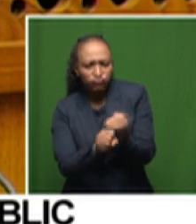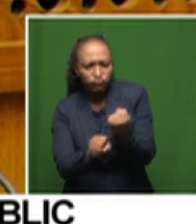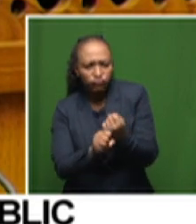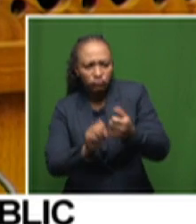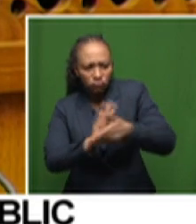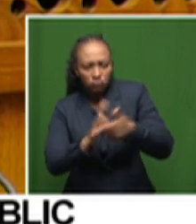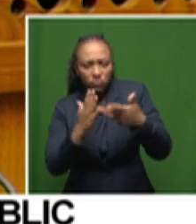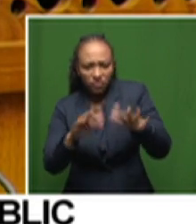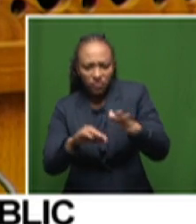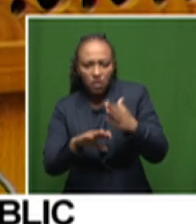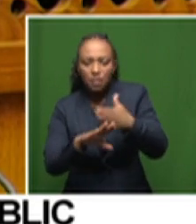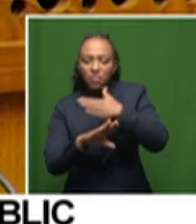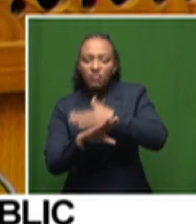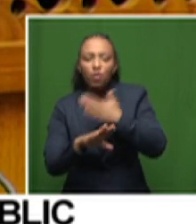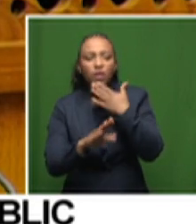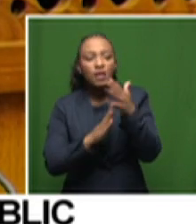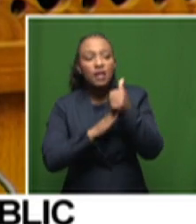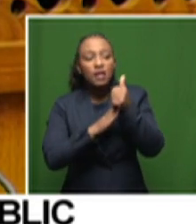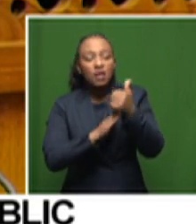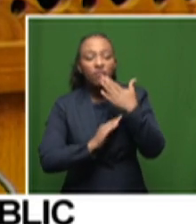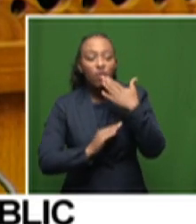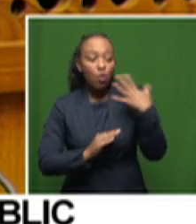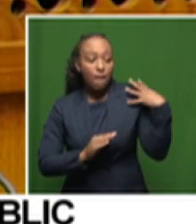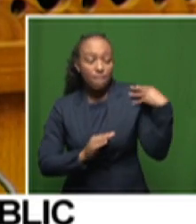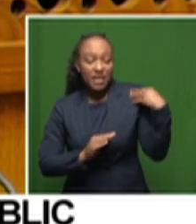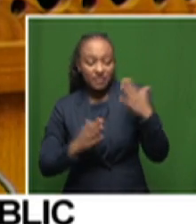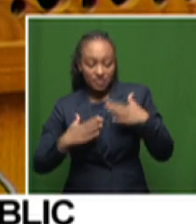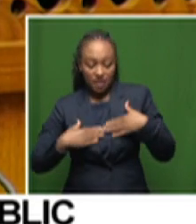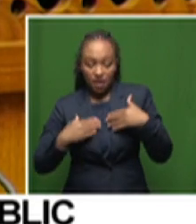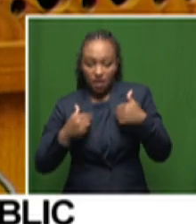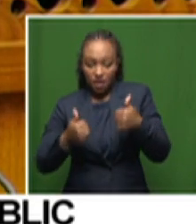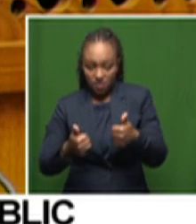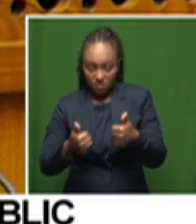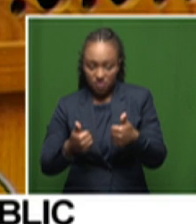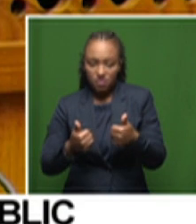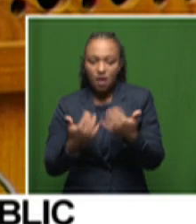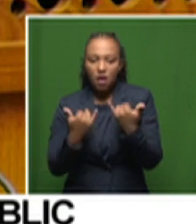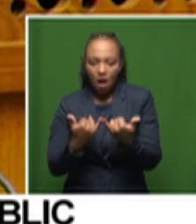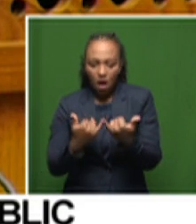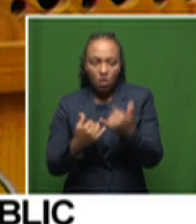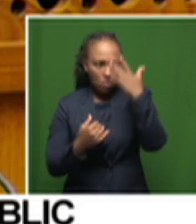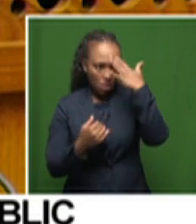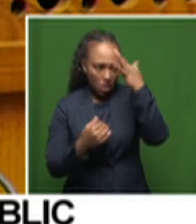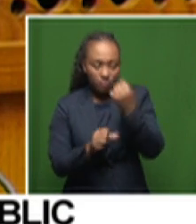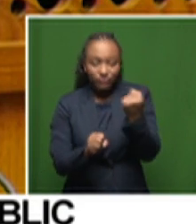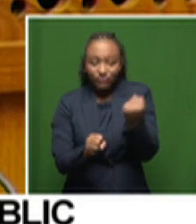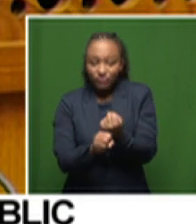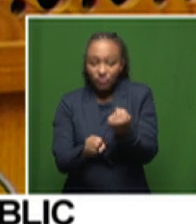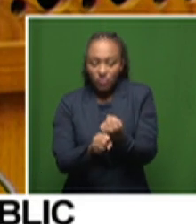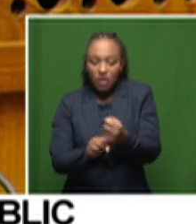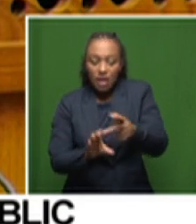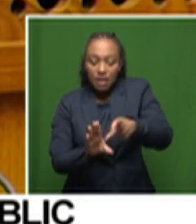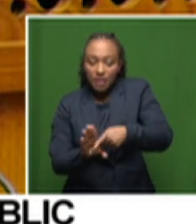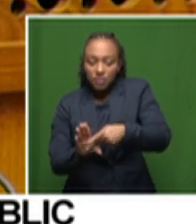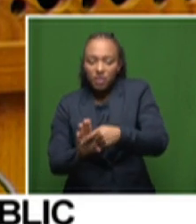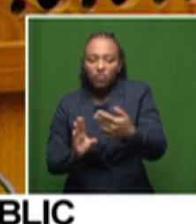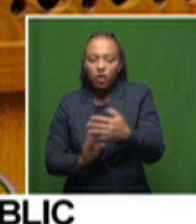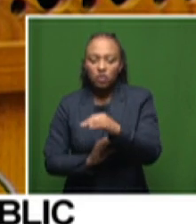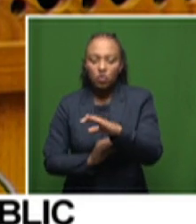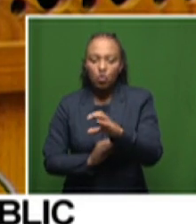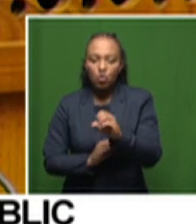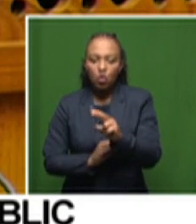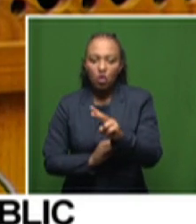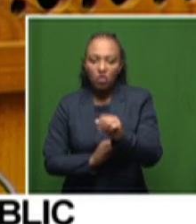the leadership of the Minister of Health, government is exploring greater participation in the COVAX facility,